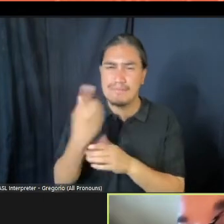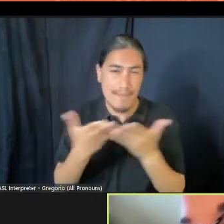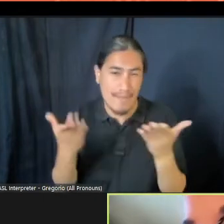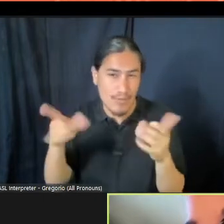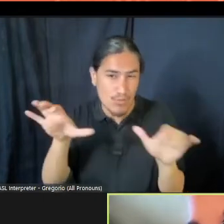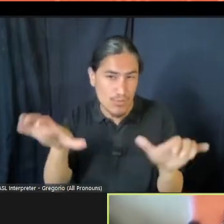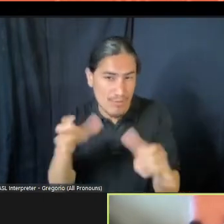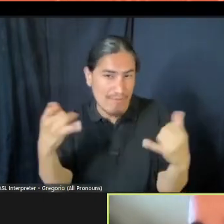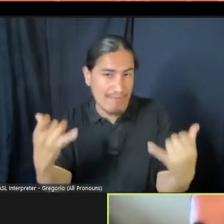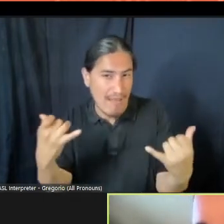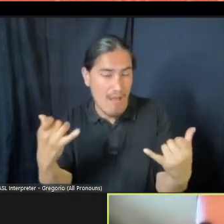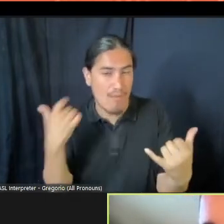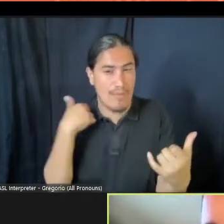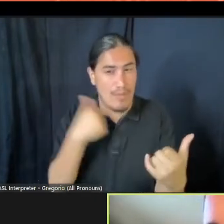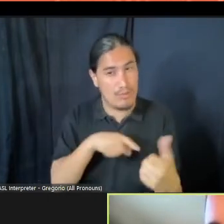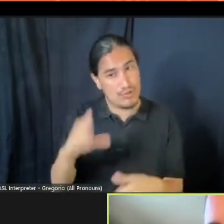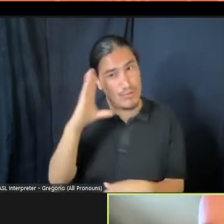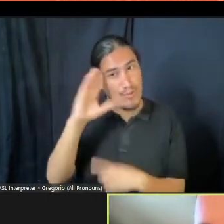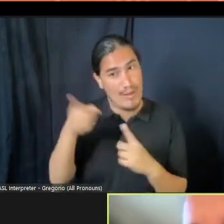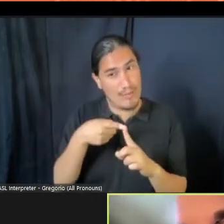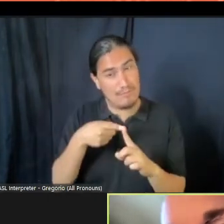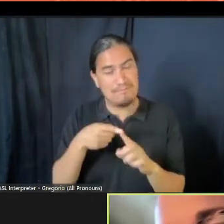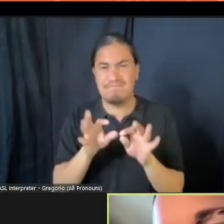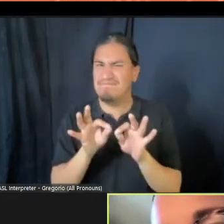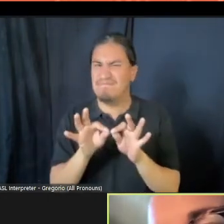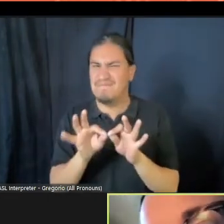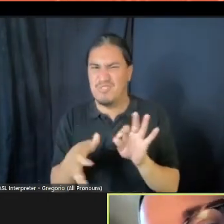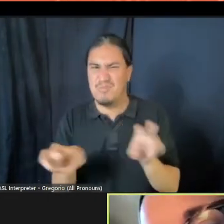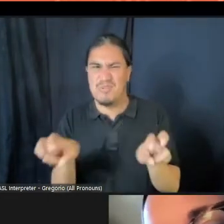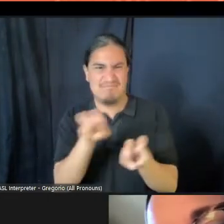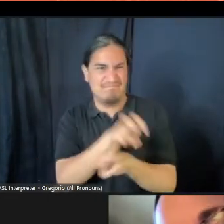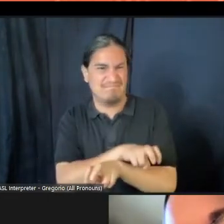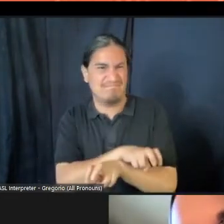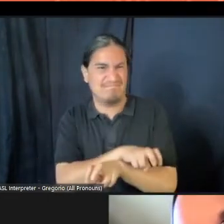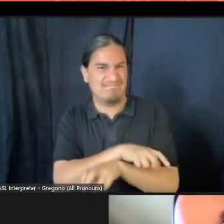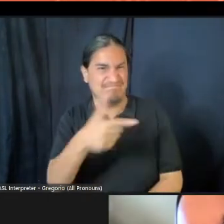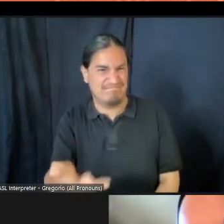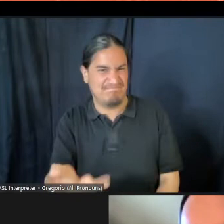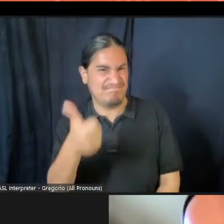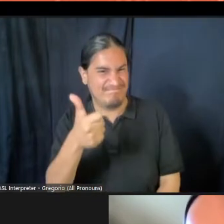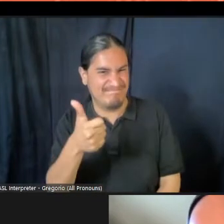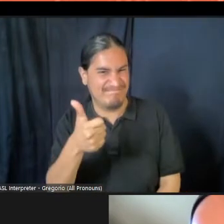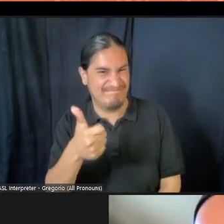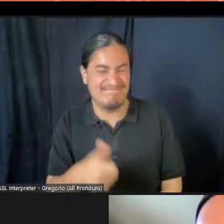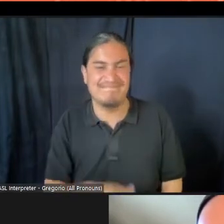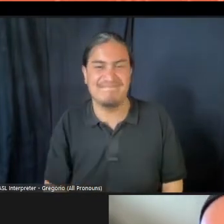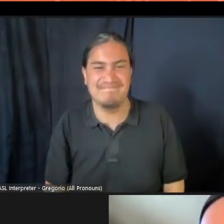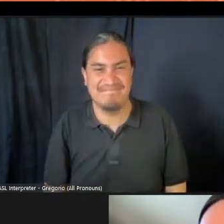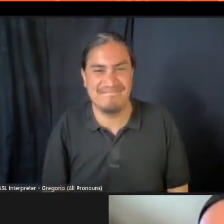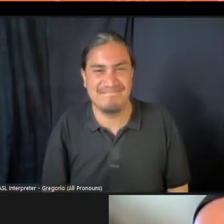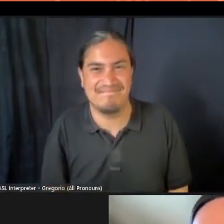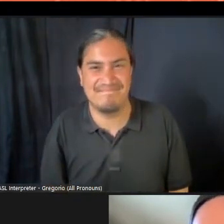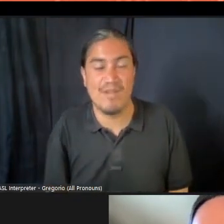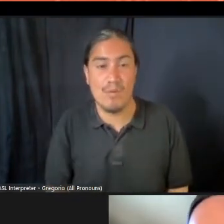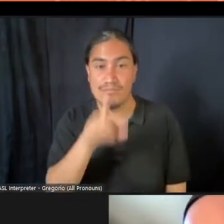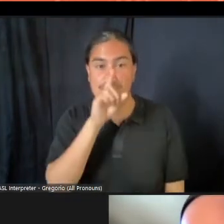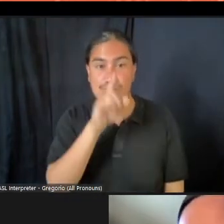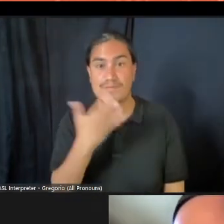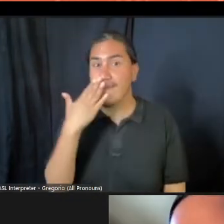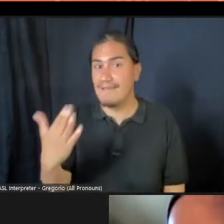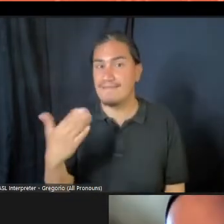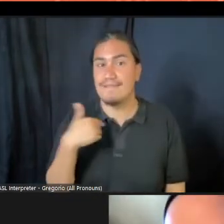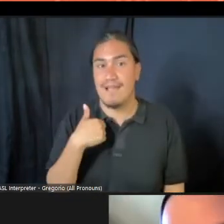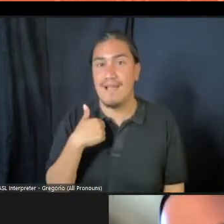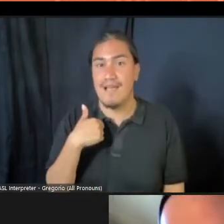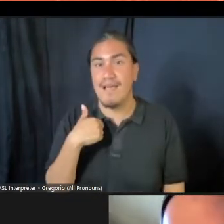on now that we should know about? Sure. Thanks. That's a nice question. I'm a part of an initiative called